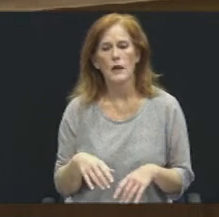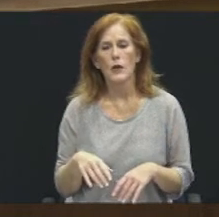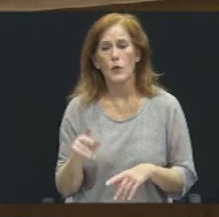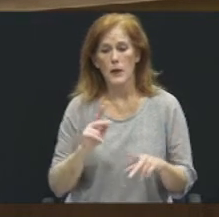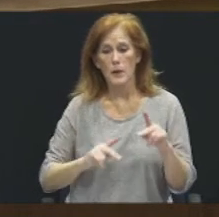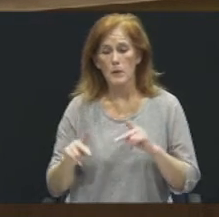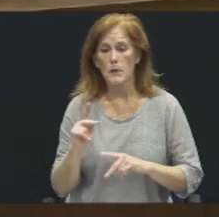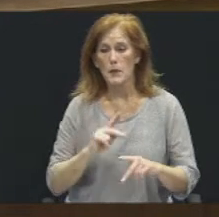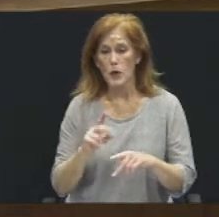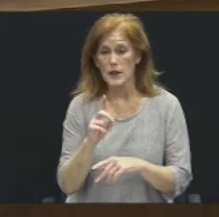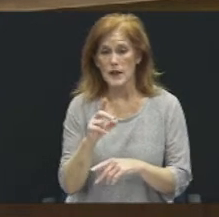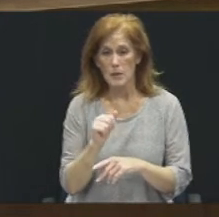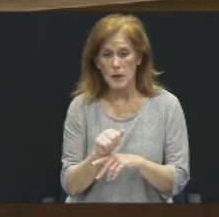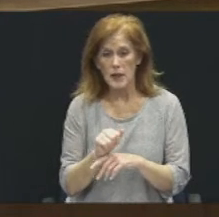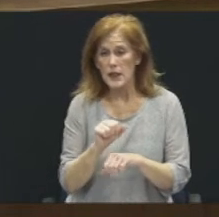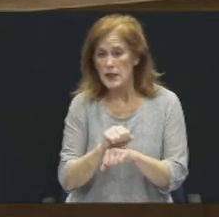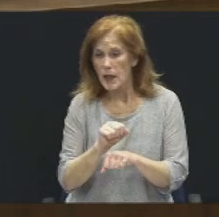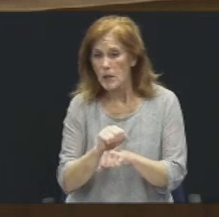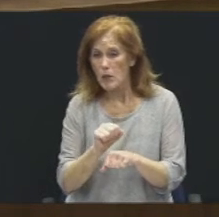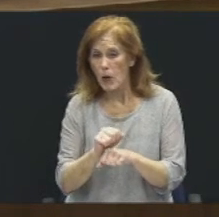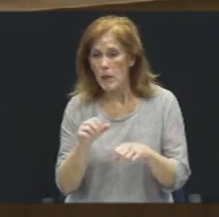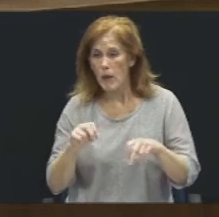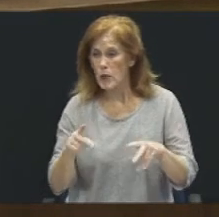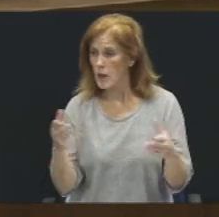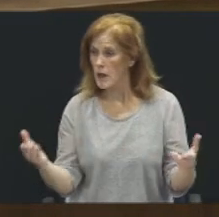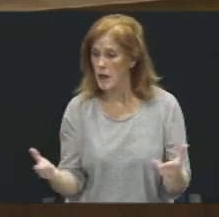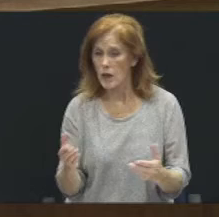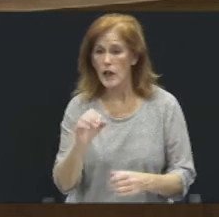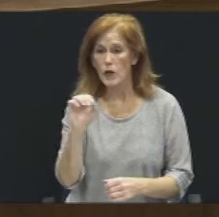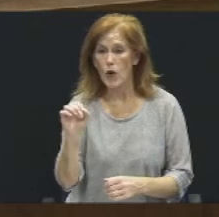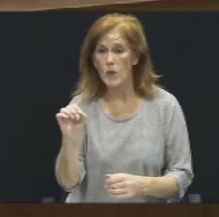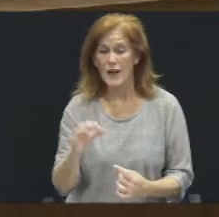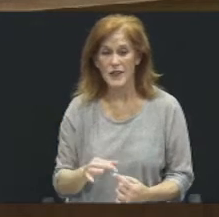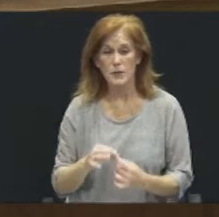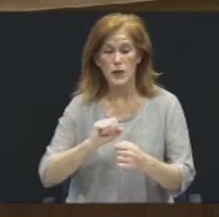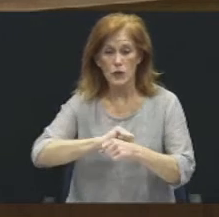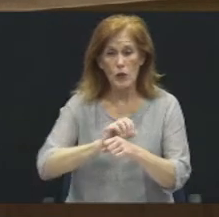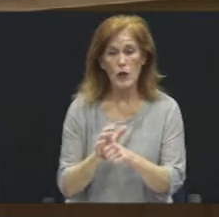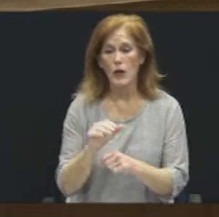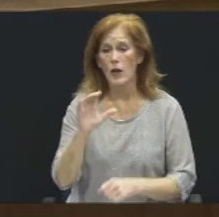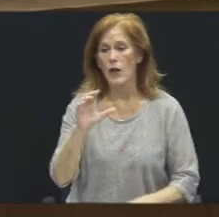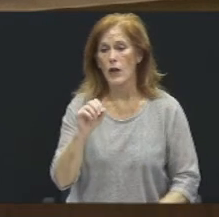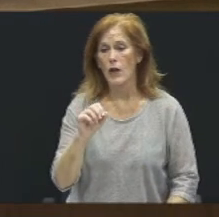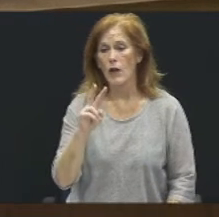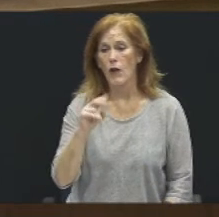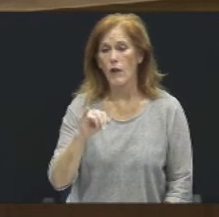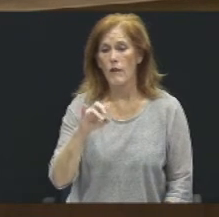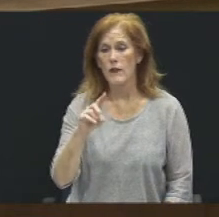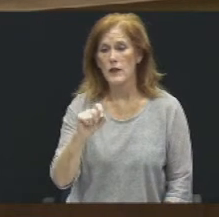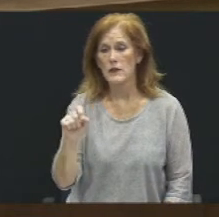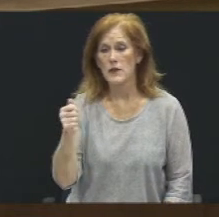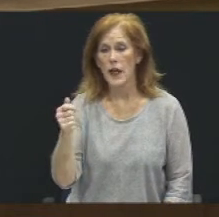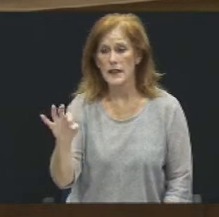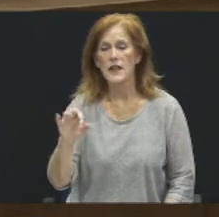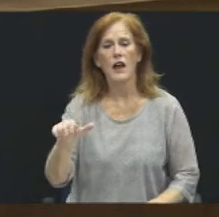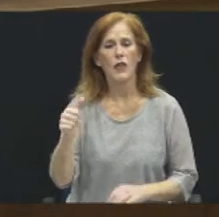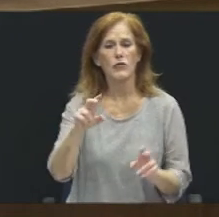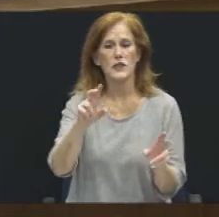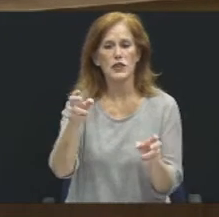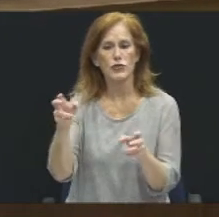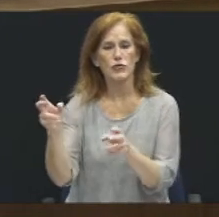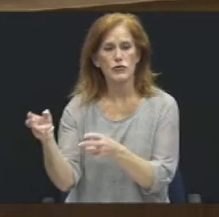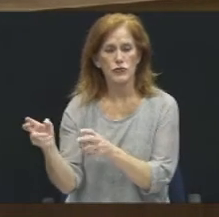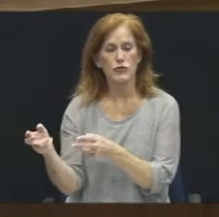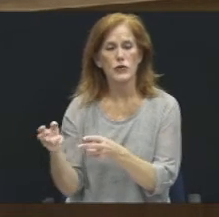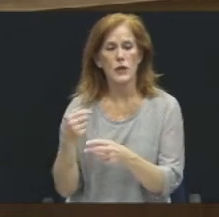in the Omaha area with COVID-19 and other issues that,